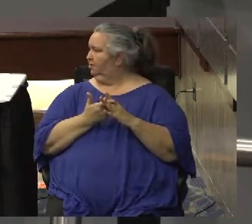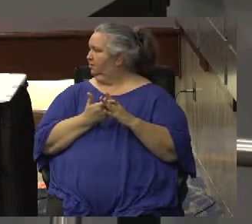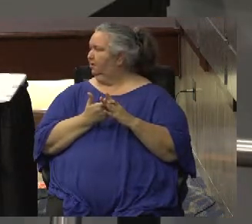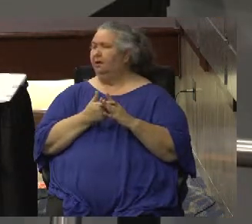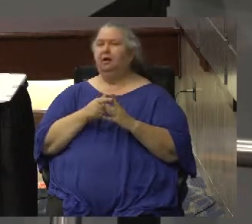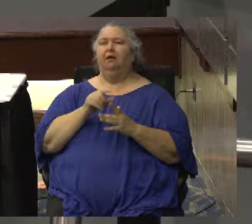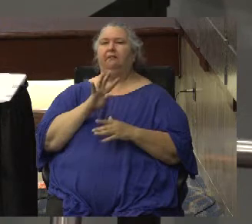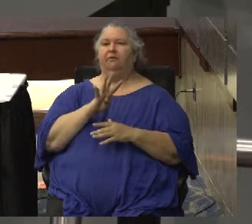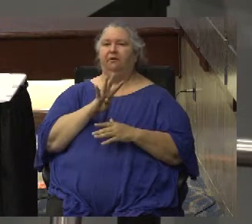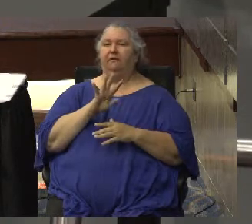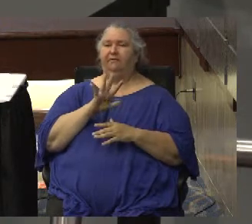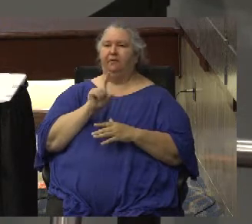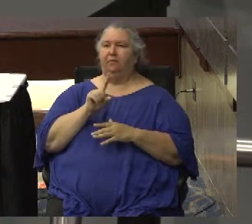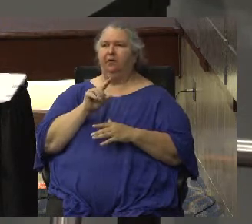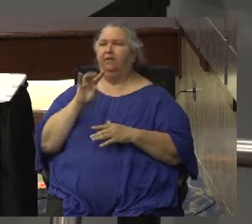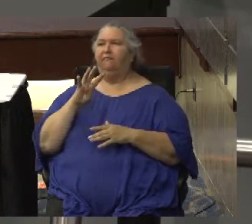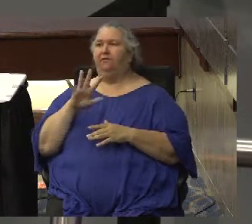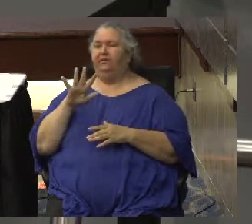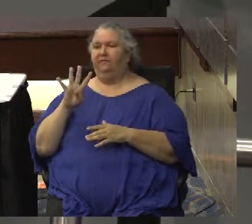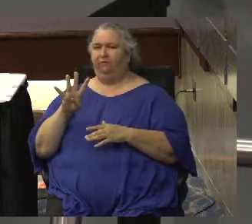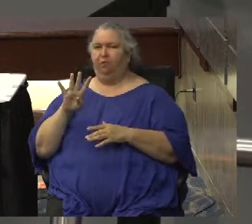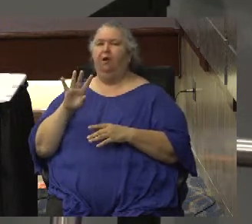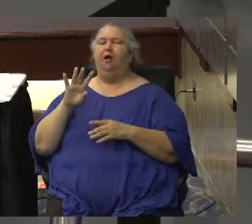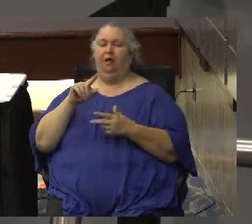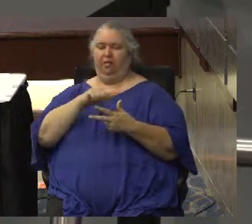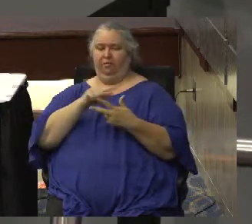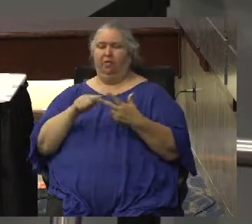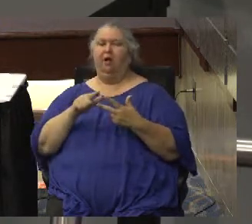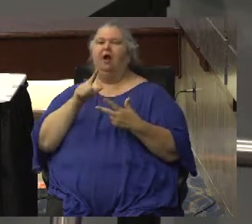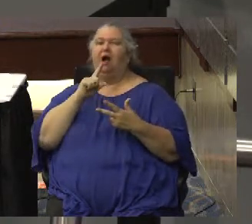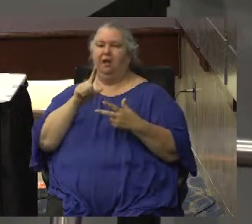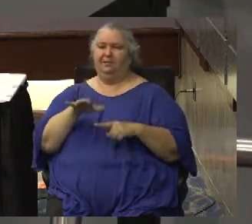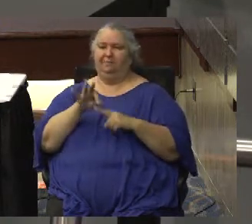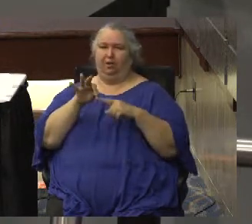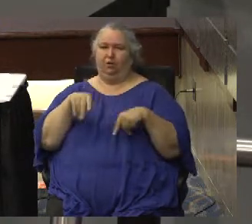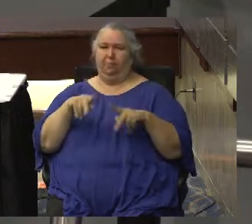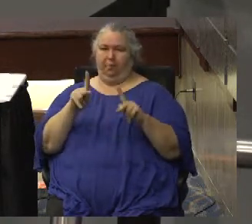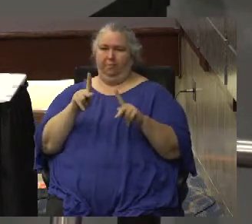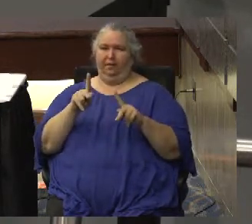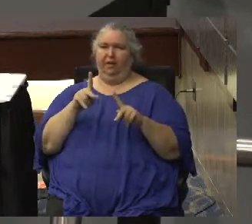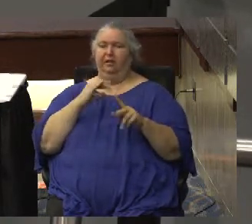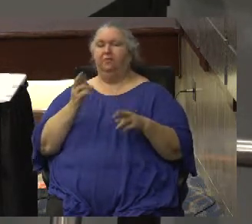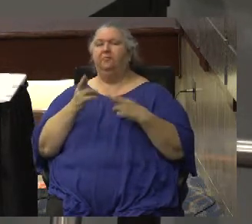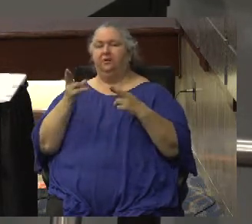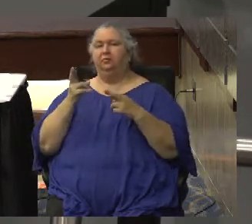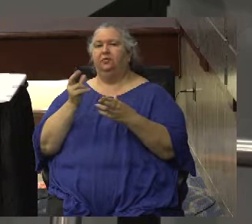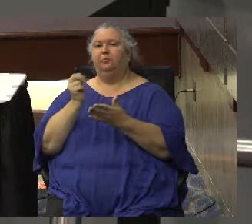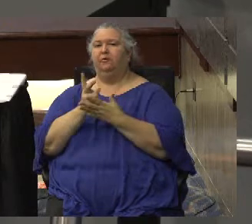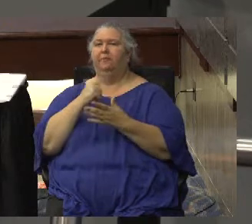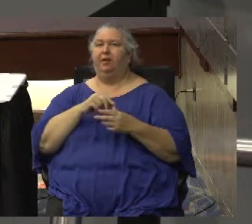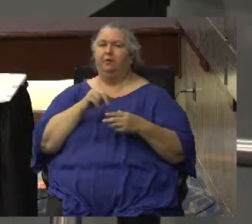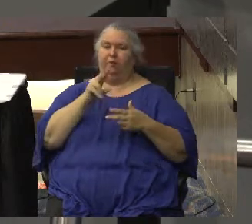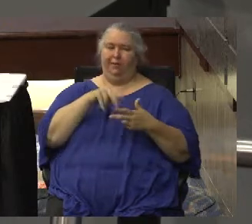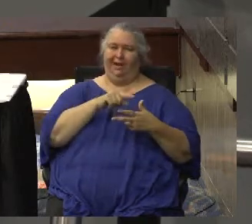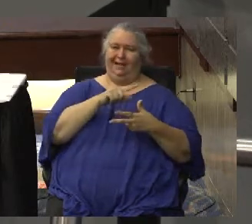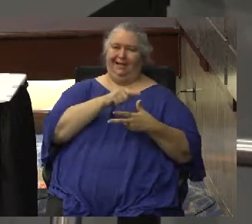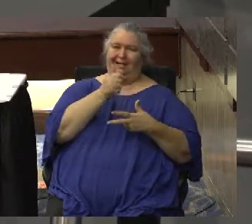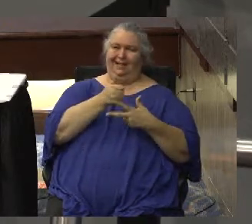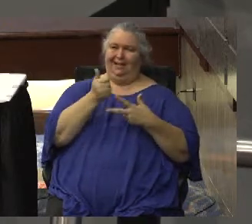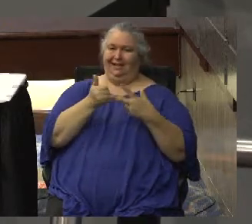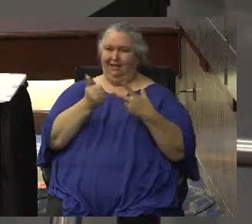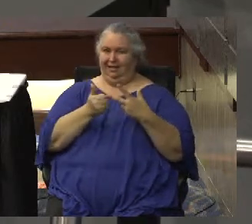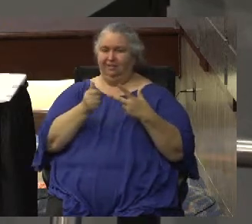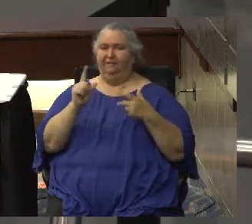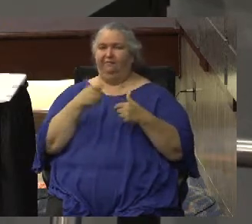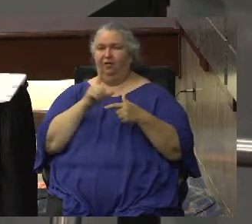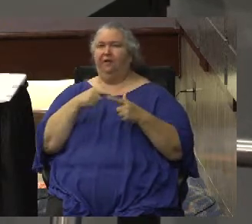through 454 are all special permits with the same recommendation of approval with the findings. So I'd like to read those findings in the record first and then